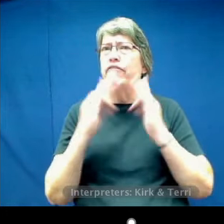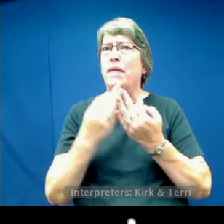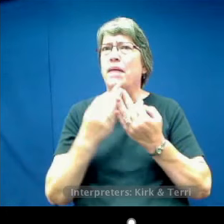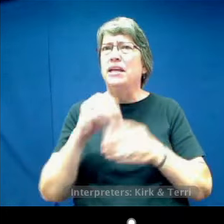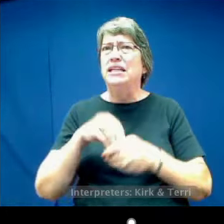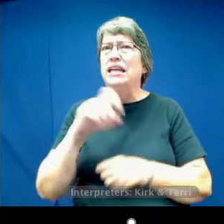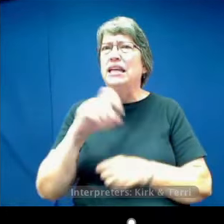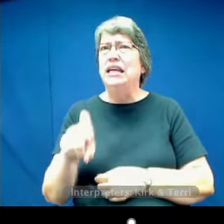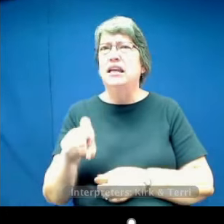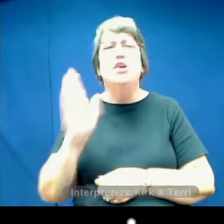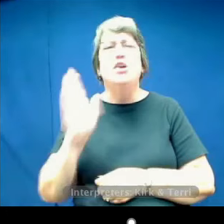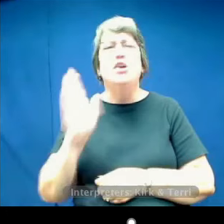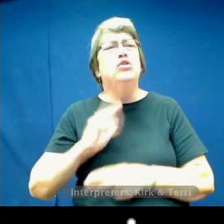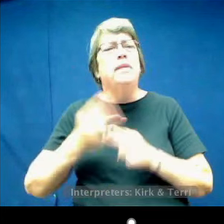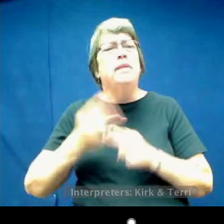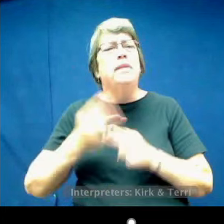welfare.